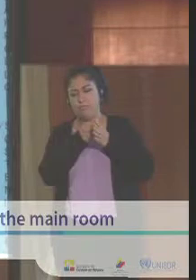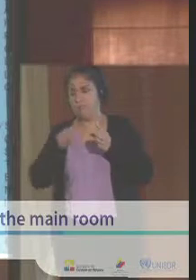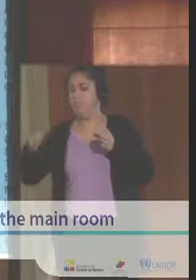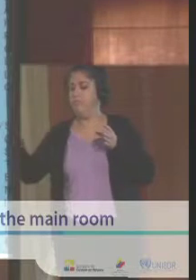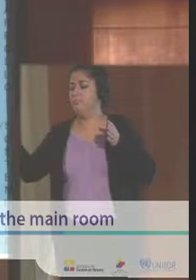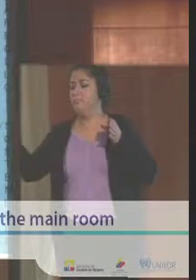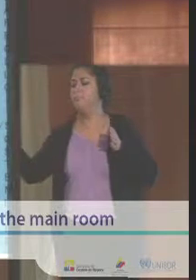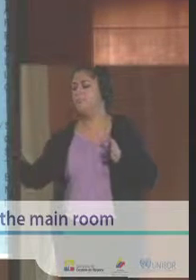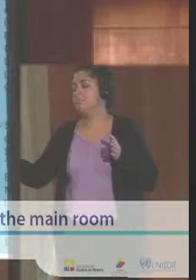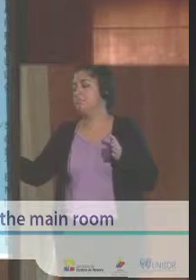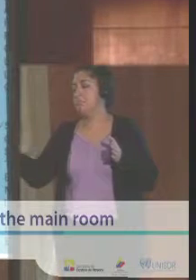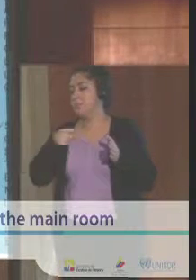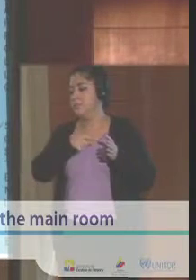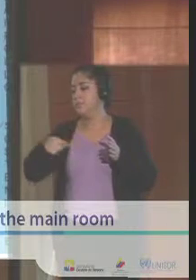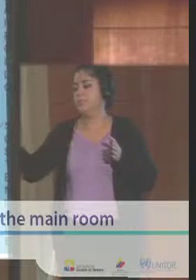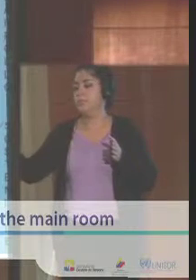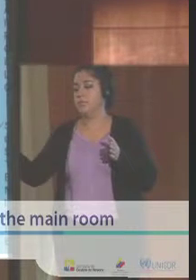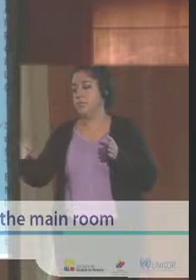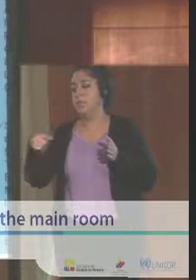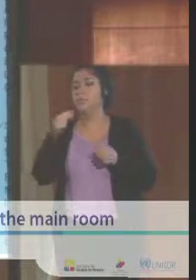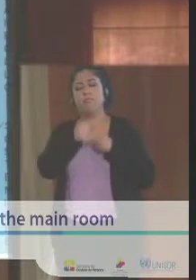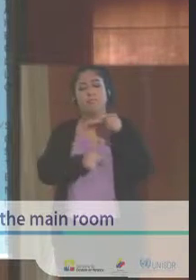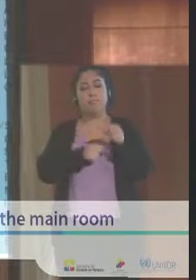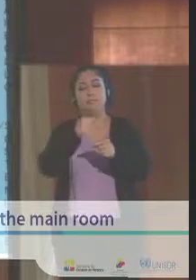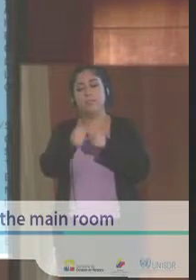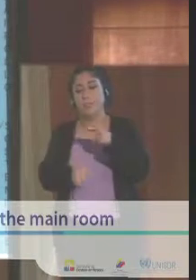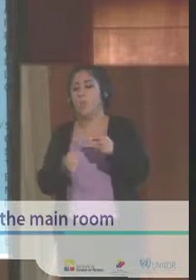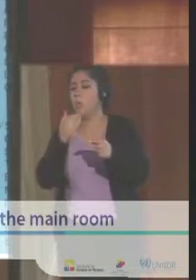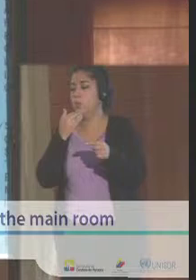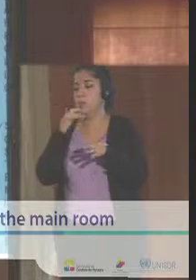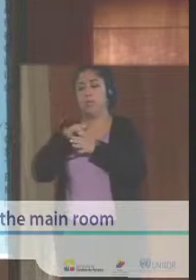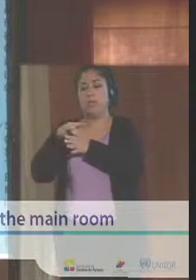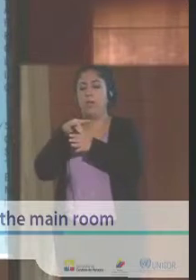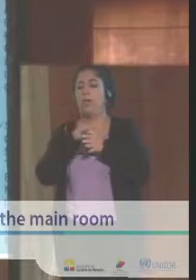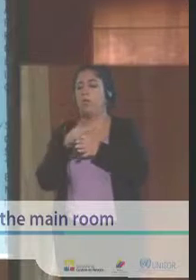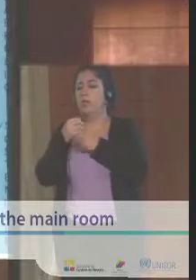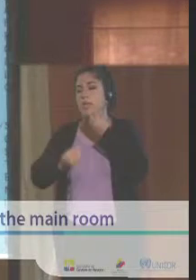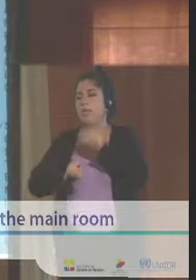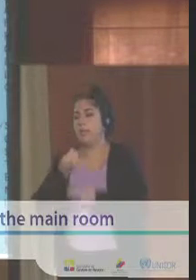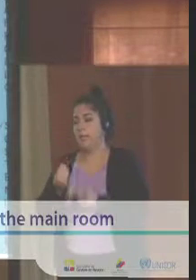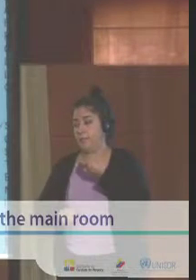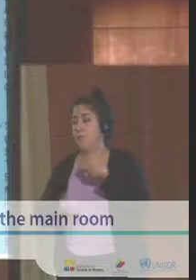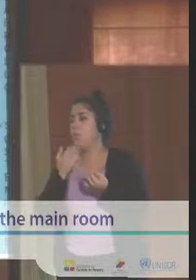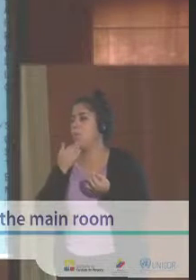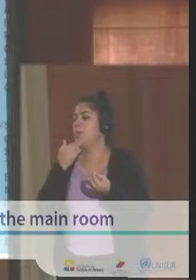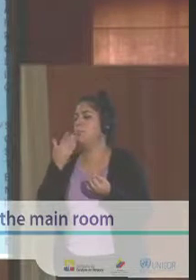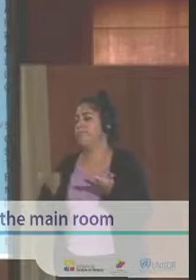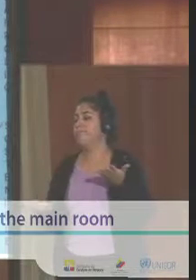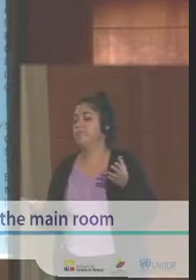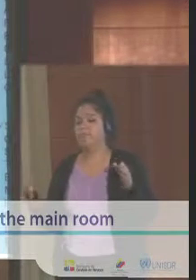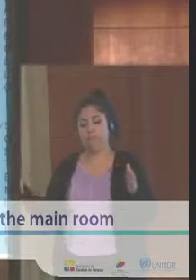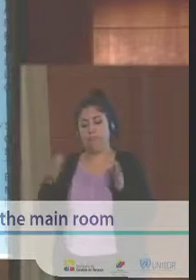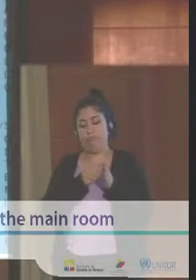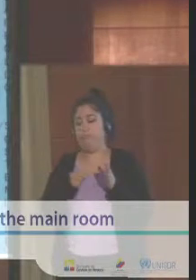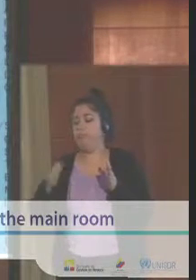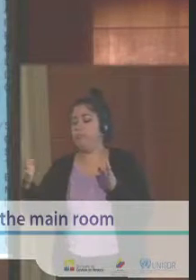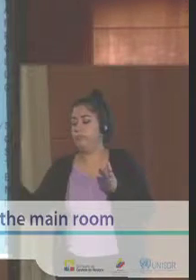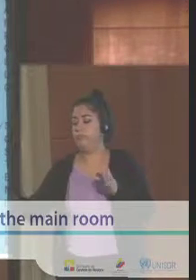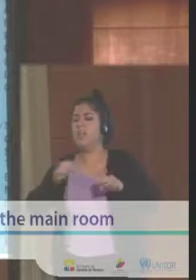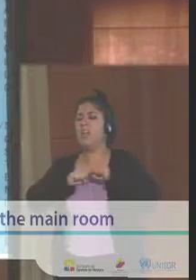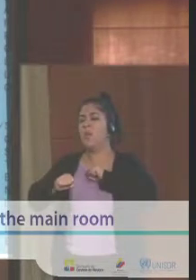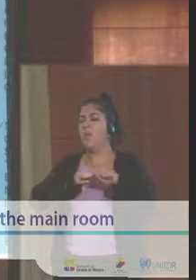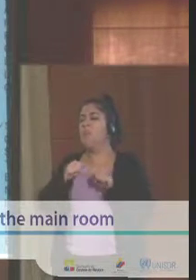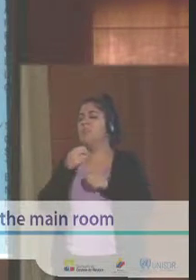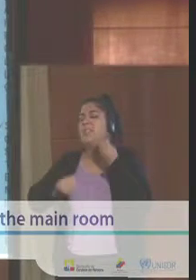Regarding the timeline, in what have to do with the processes that manage risk within a climate